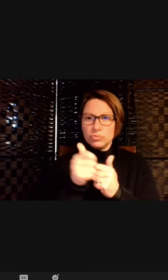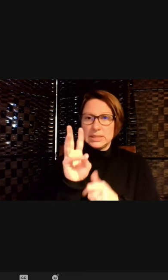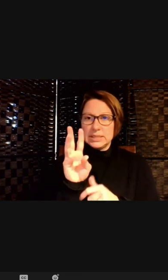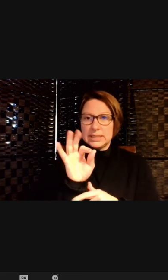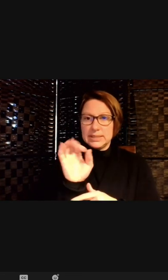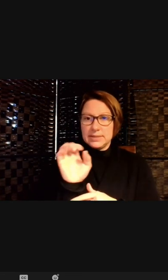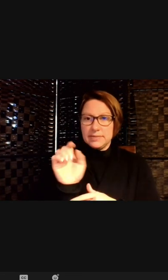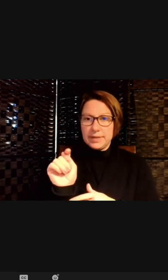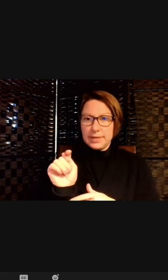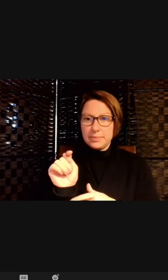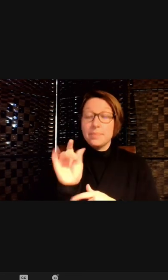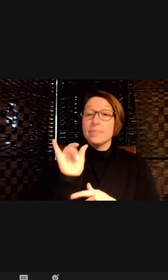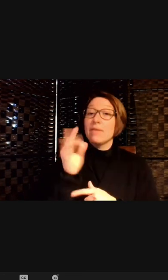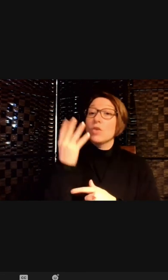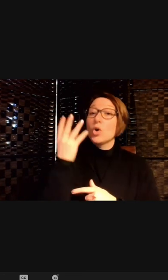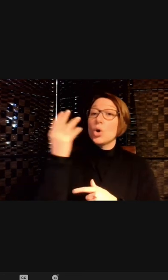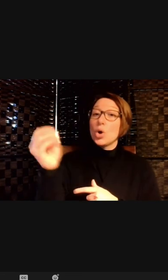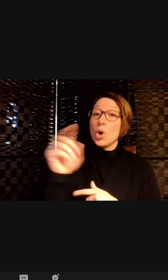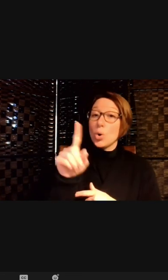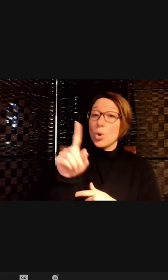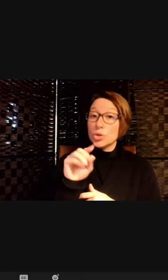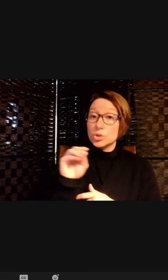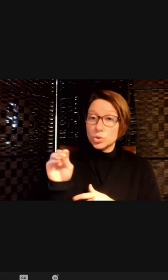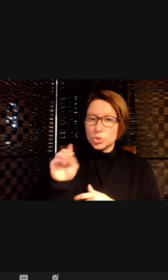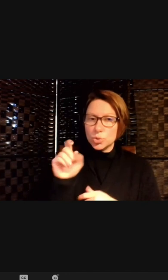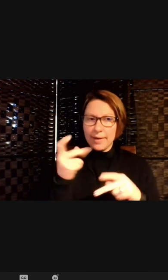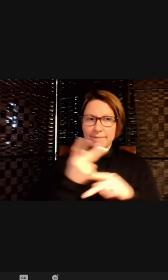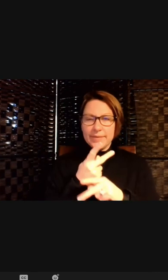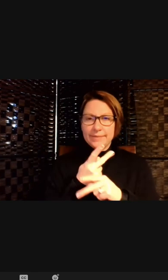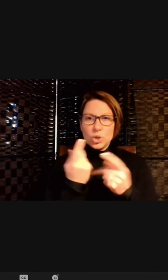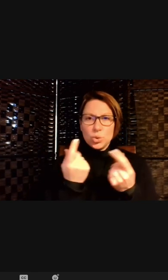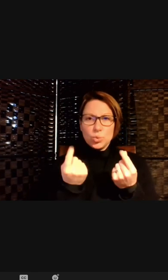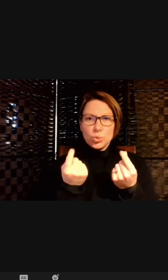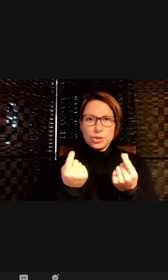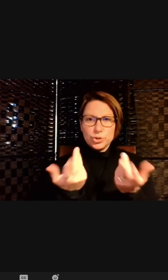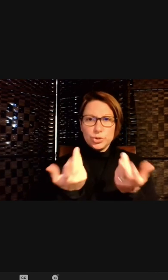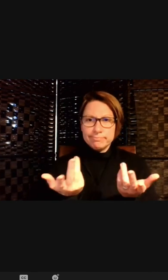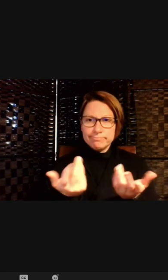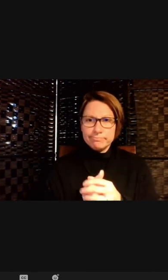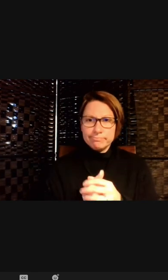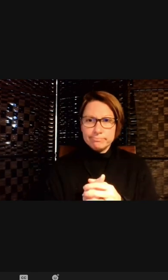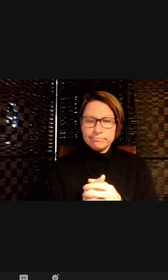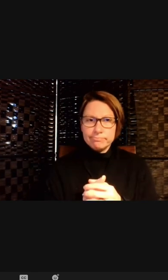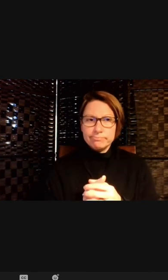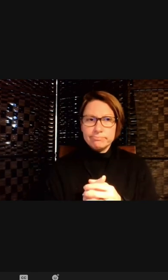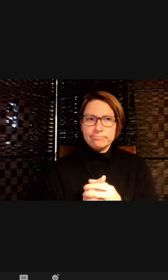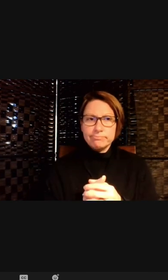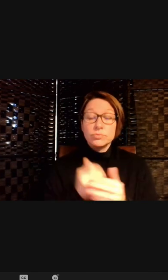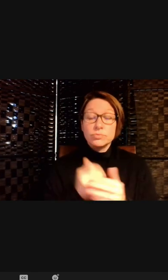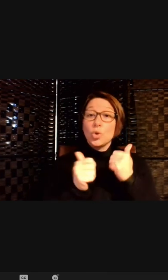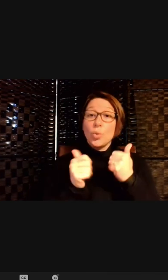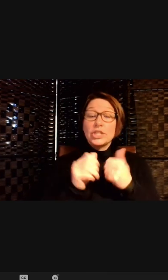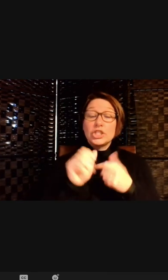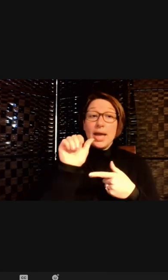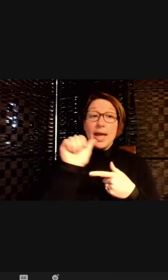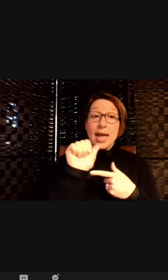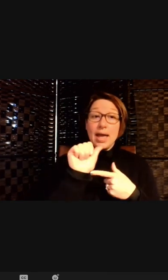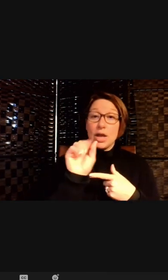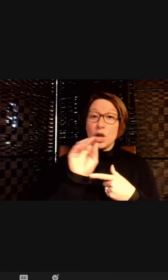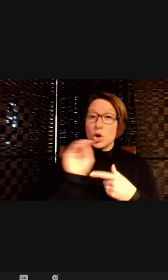go to the zoo with Ahmed, we need to figure out what to do. So would you, A, provide no